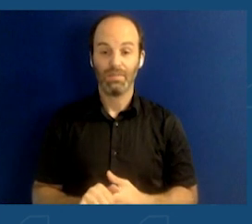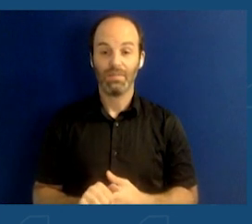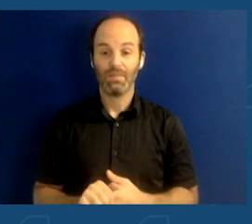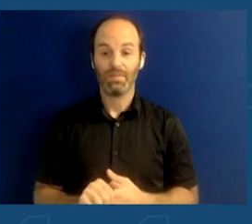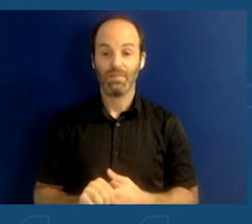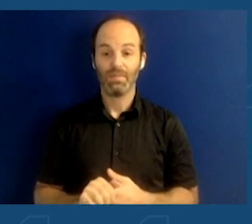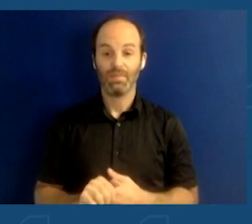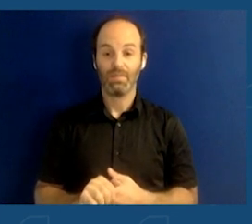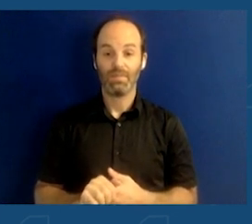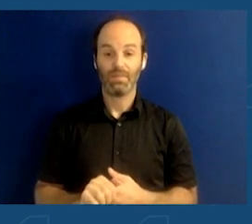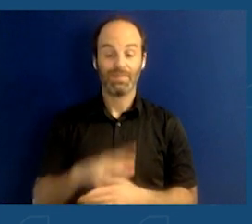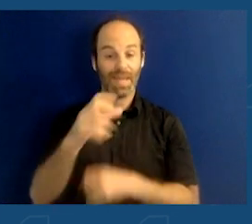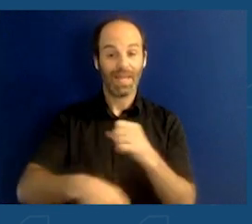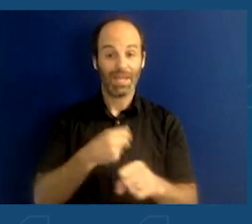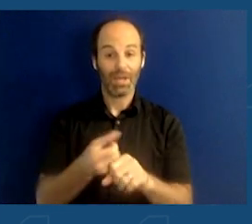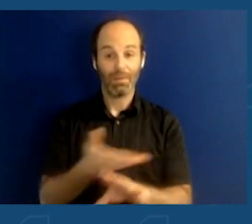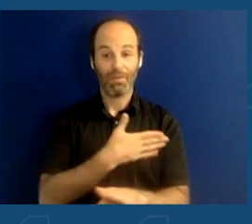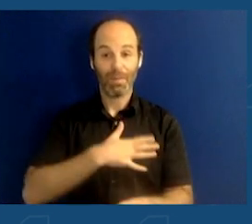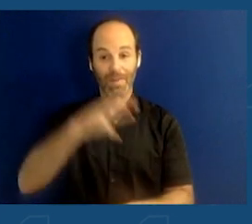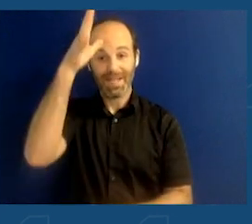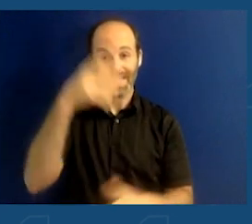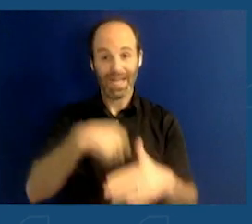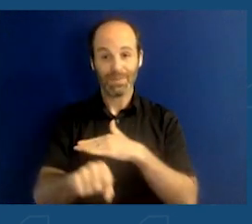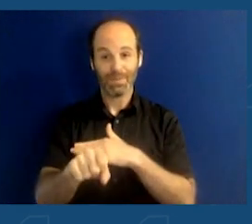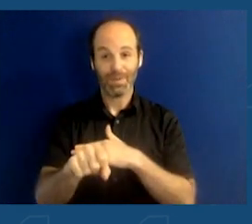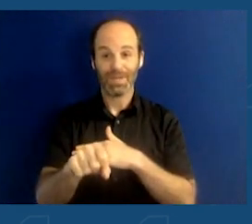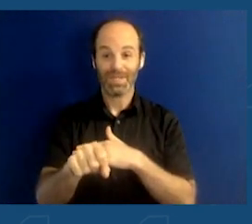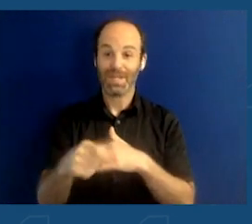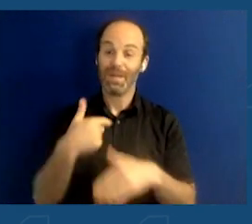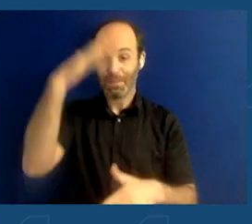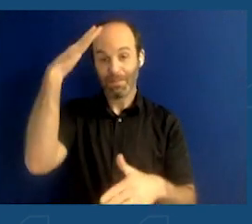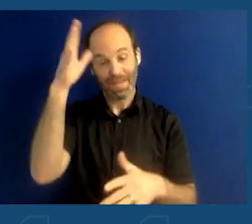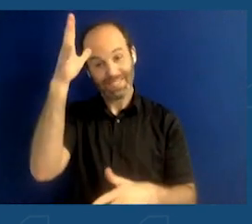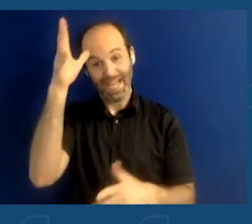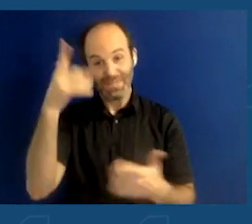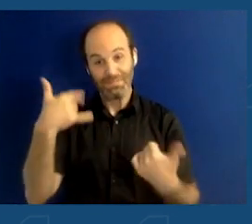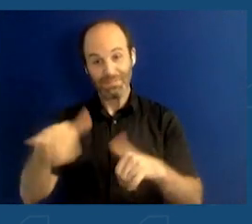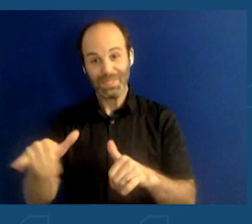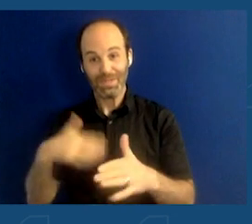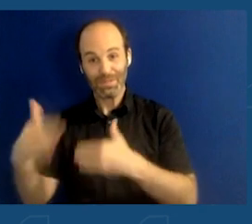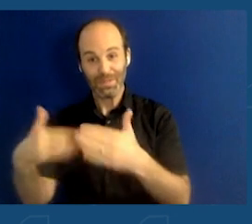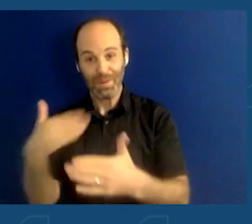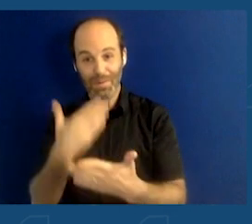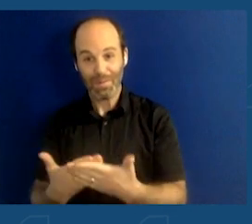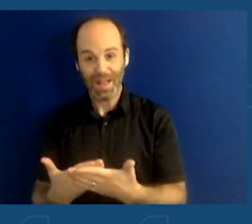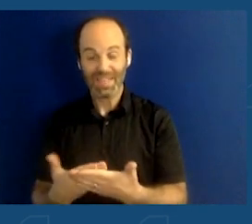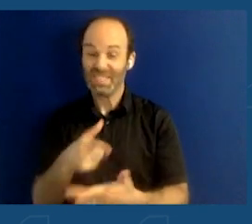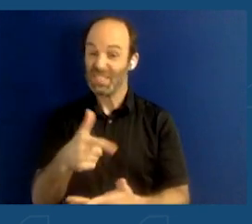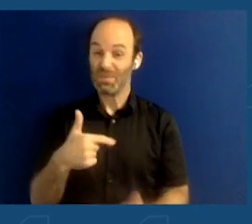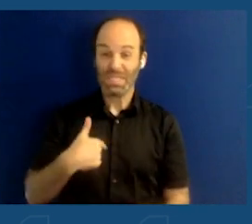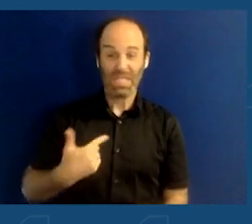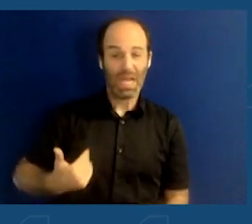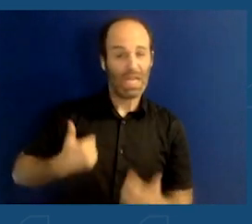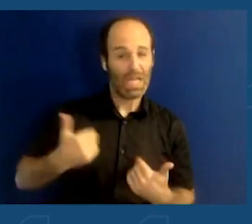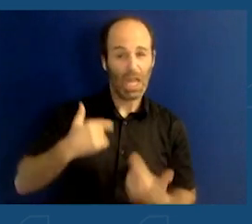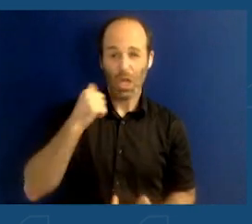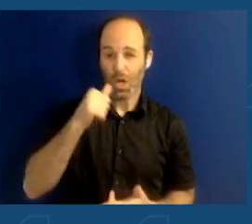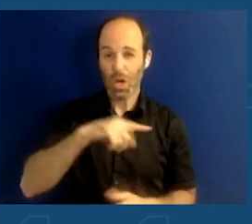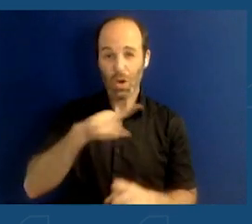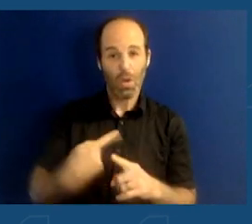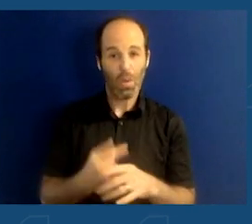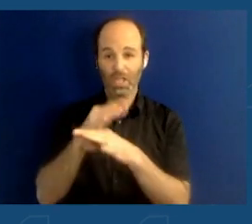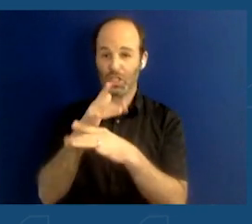It's the year before my dad was born. My dad's still doing well. That's right. She was just a little girl when Germans invaded